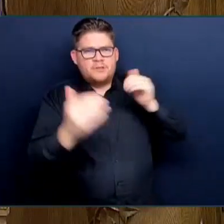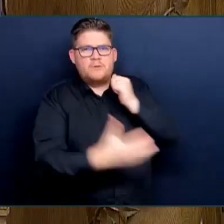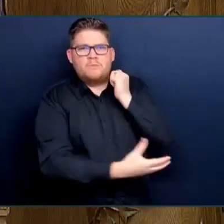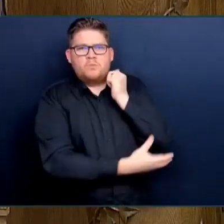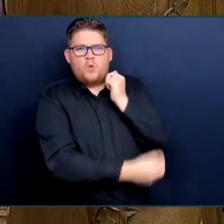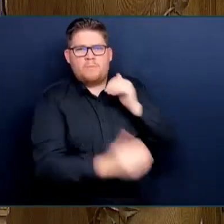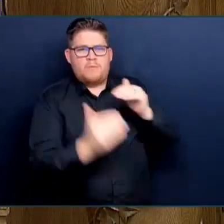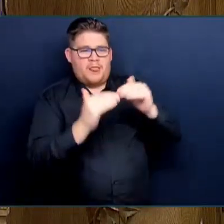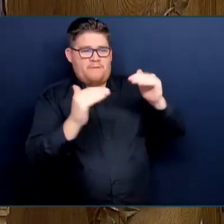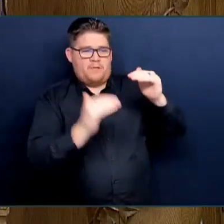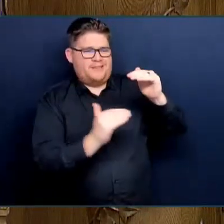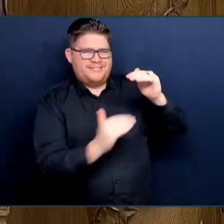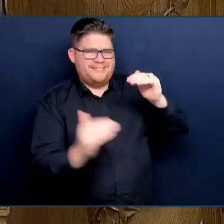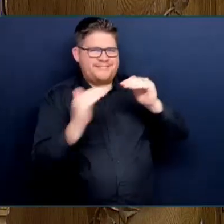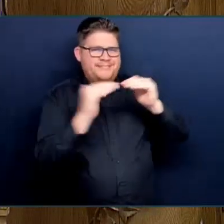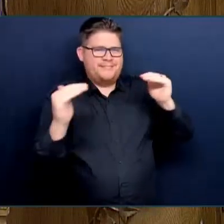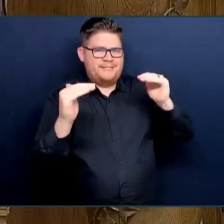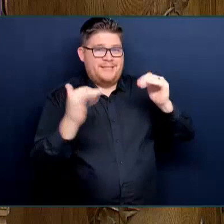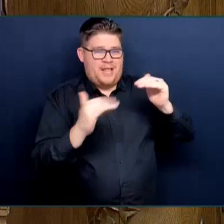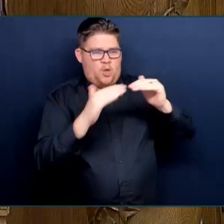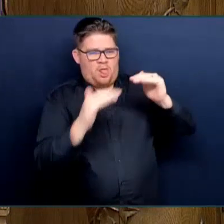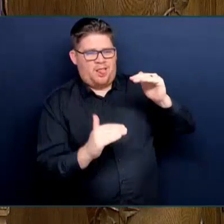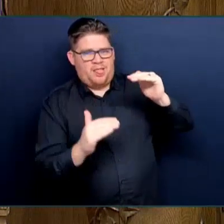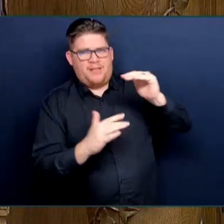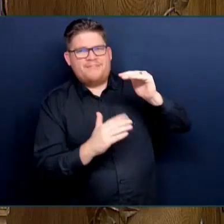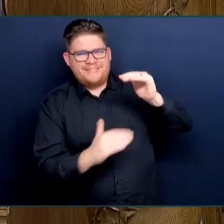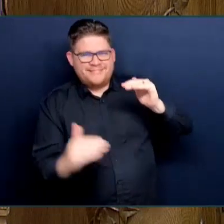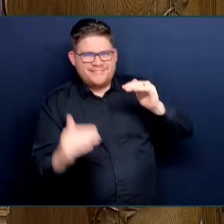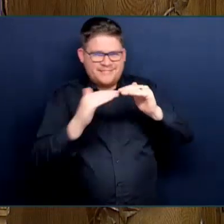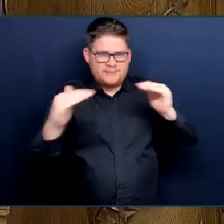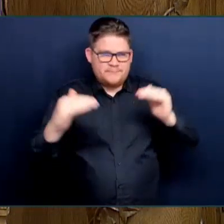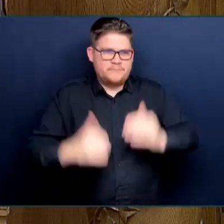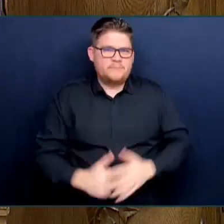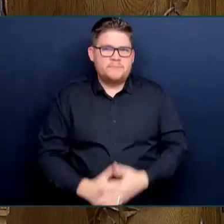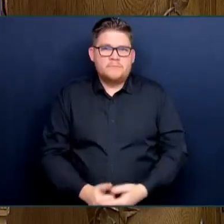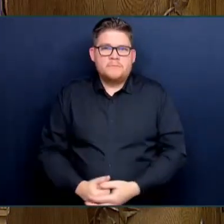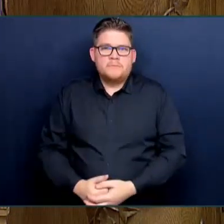Minister of Social Development and Poverty Reduction.